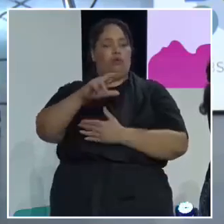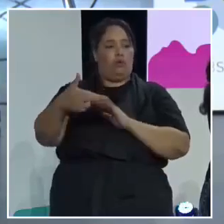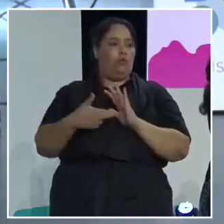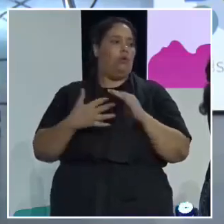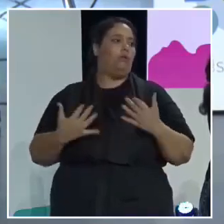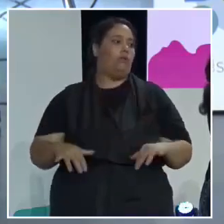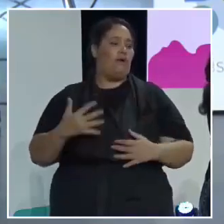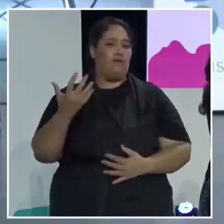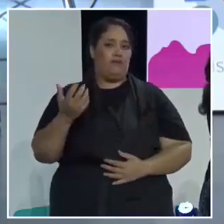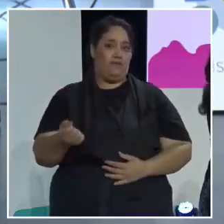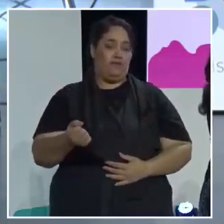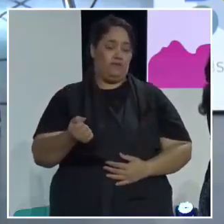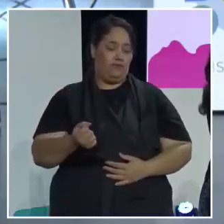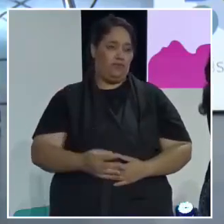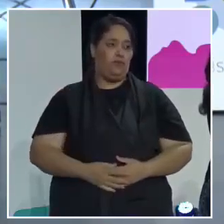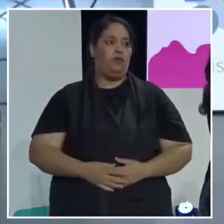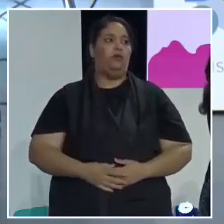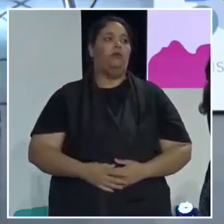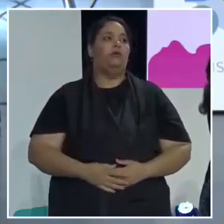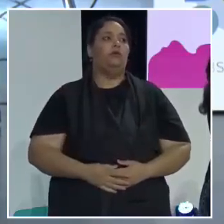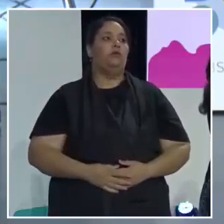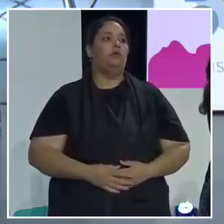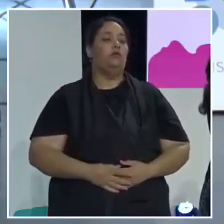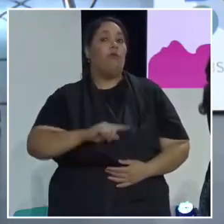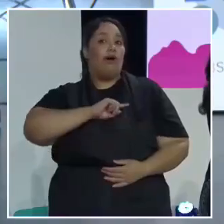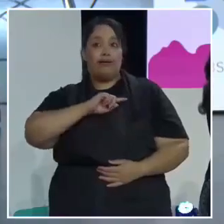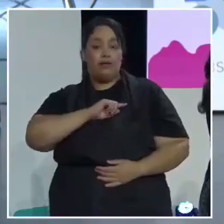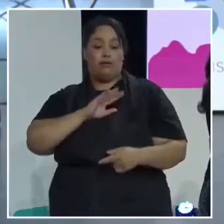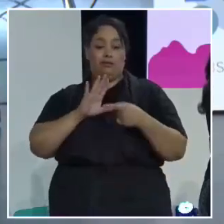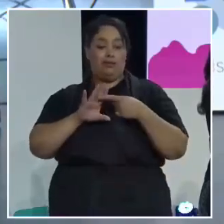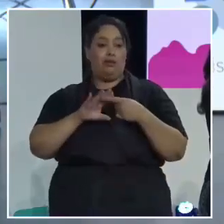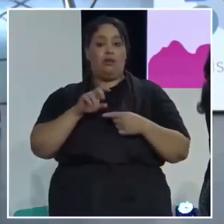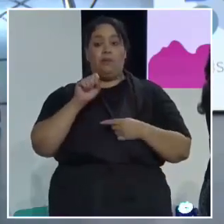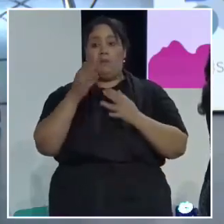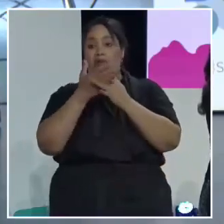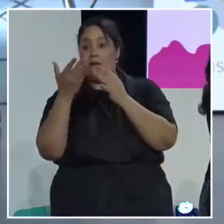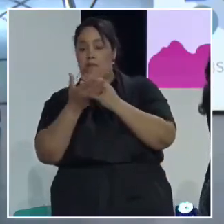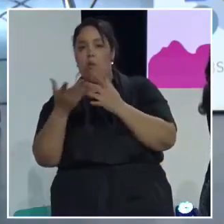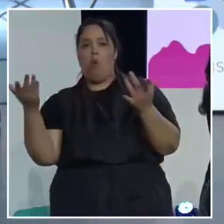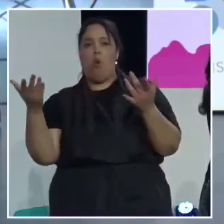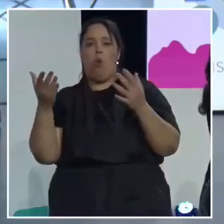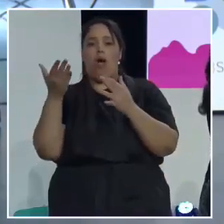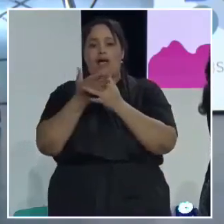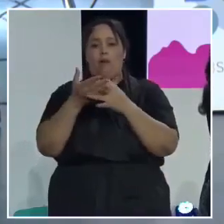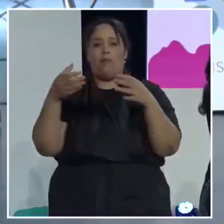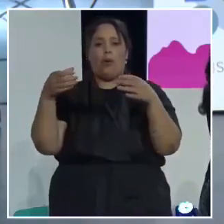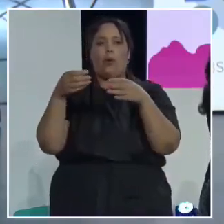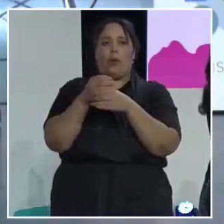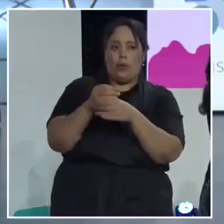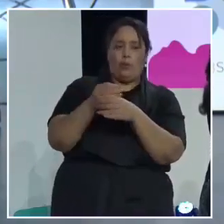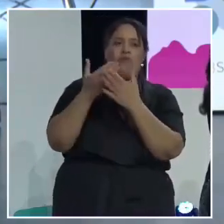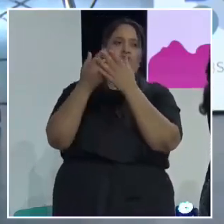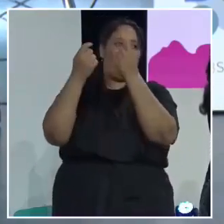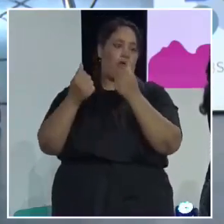play. Number one, to fill the gap or to narrow in the gap in financing.